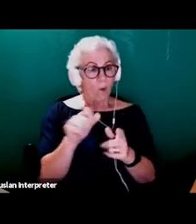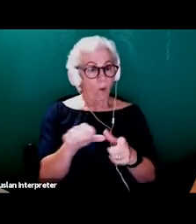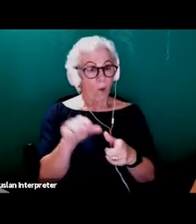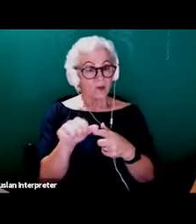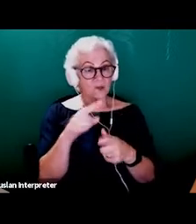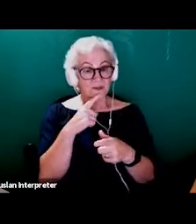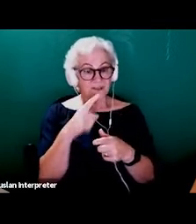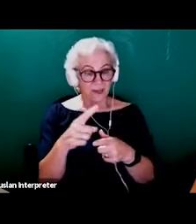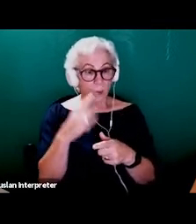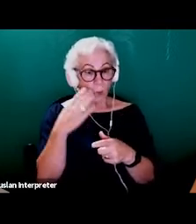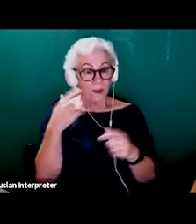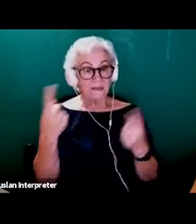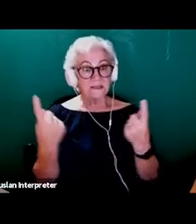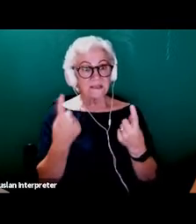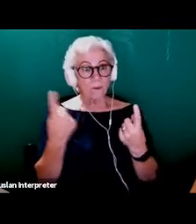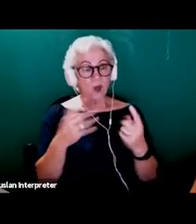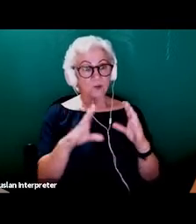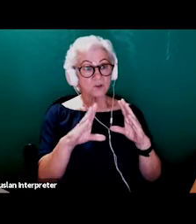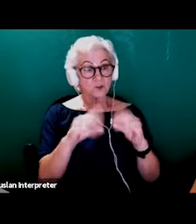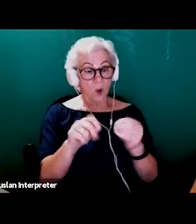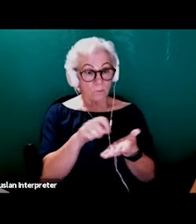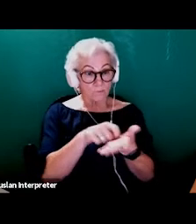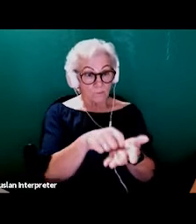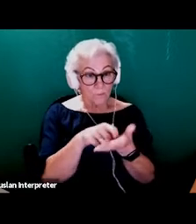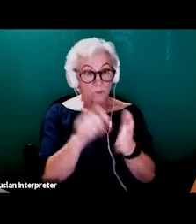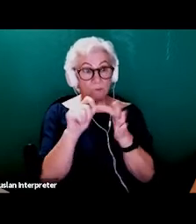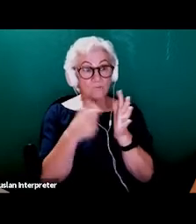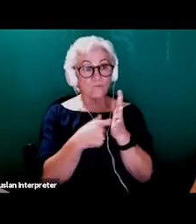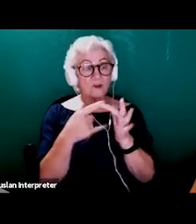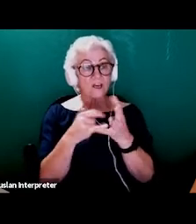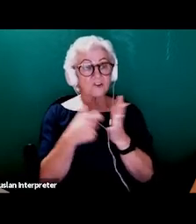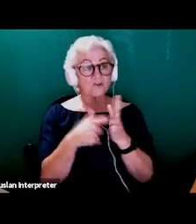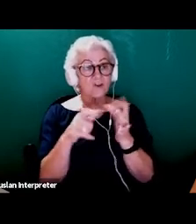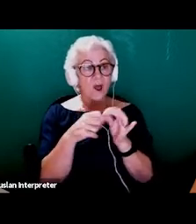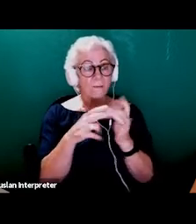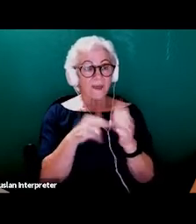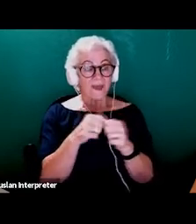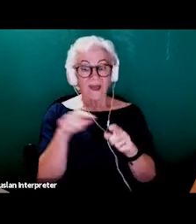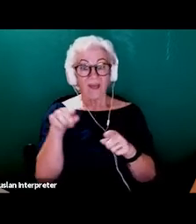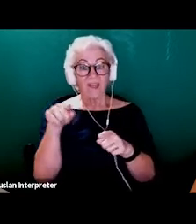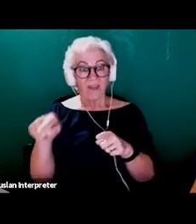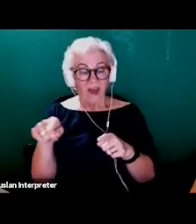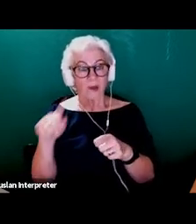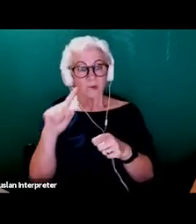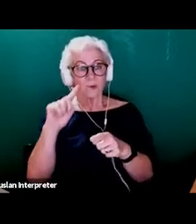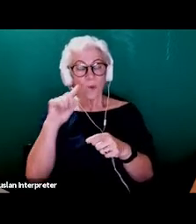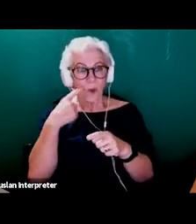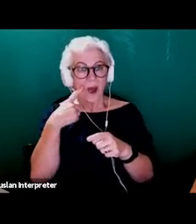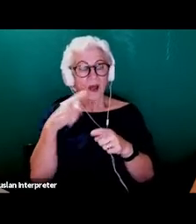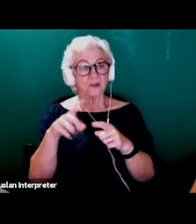when someone ceased prescribing, the people that they had been prescribing to were at very elevated risk of actually dropping out of treatment. So that's a